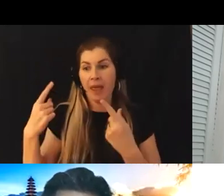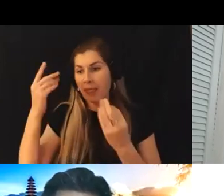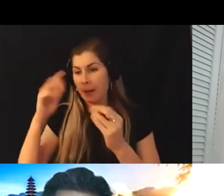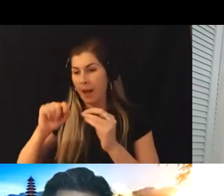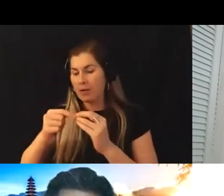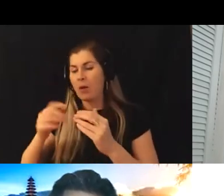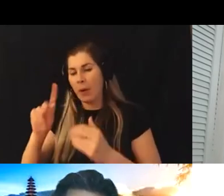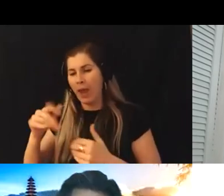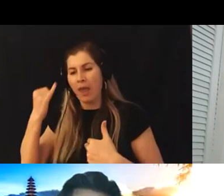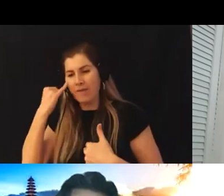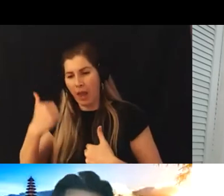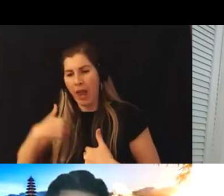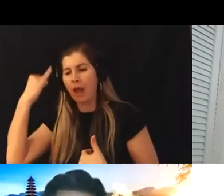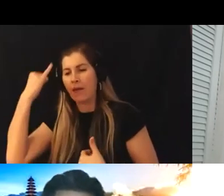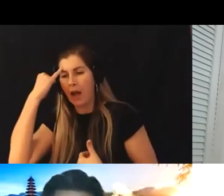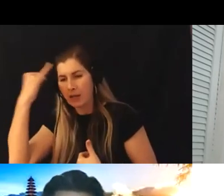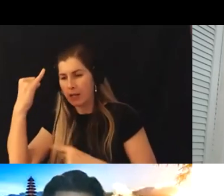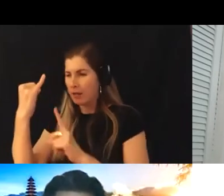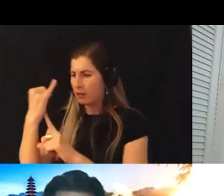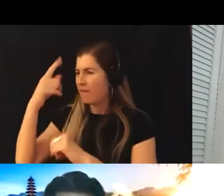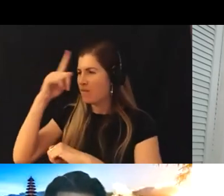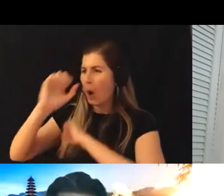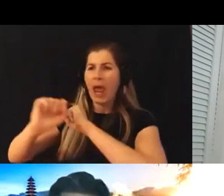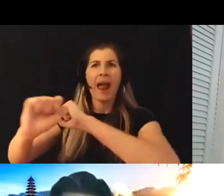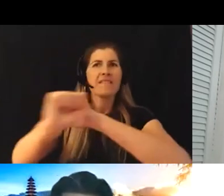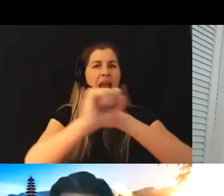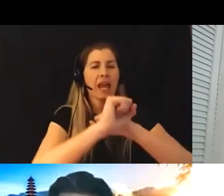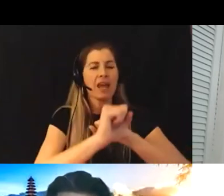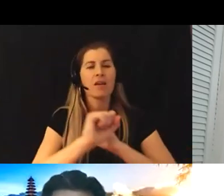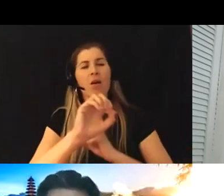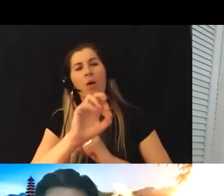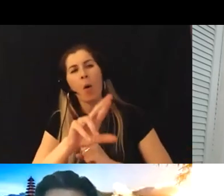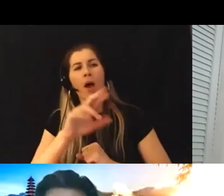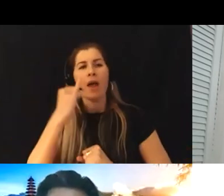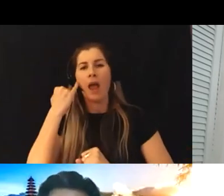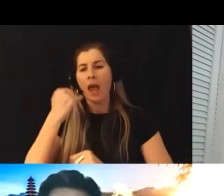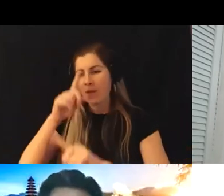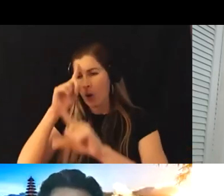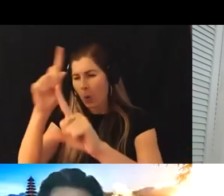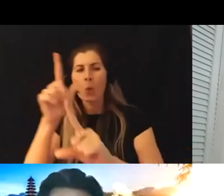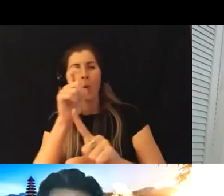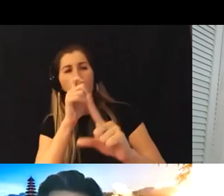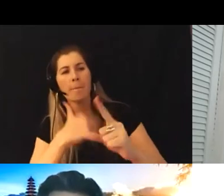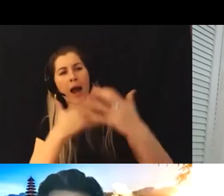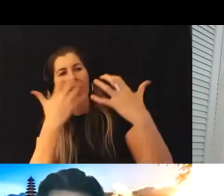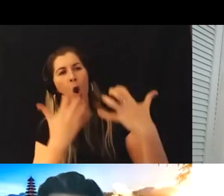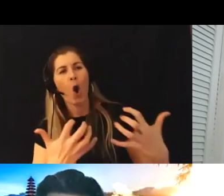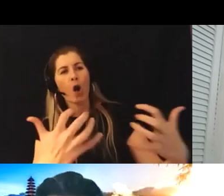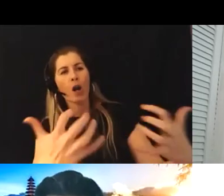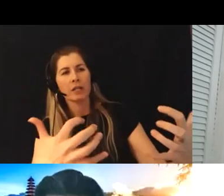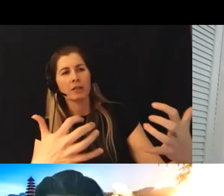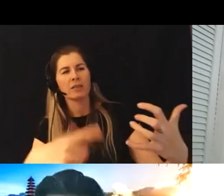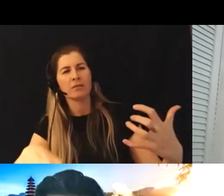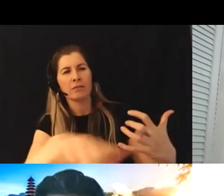to advocate for, having a goal of who your audience is. We're pulling it all together. There's a